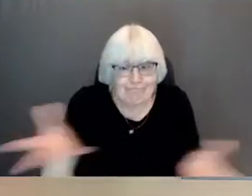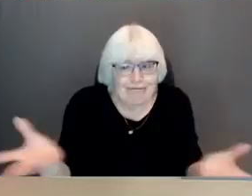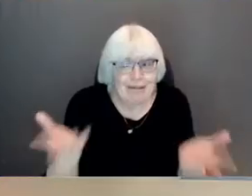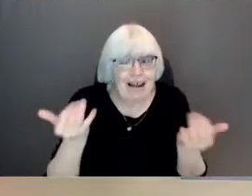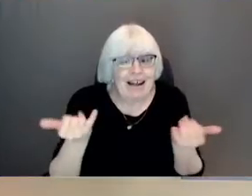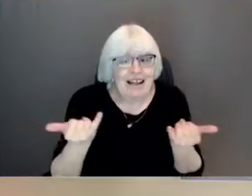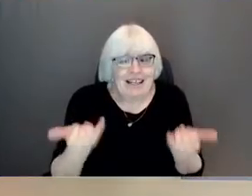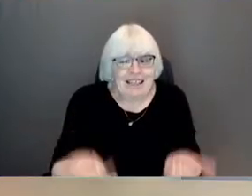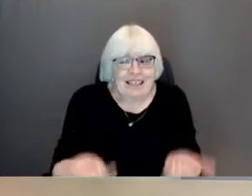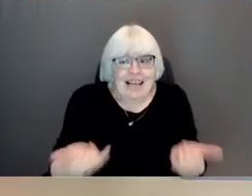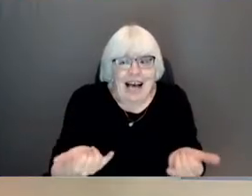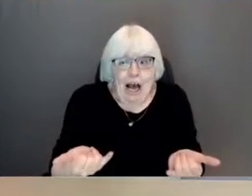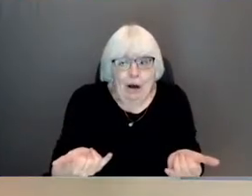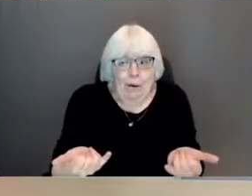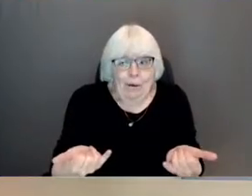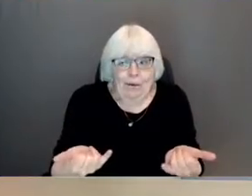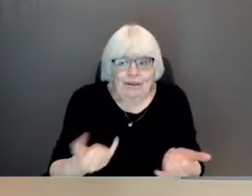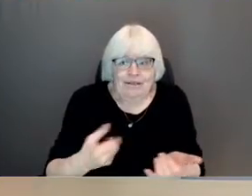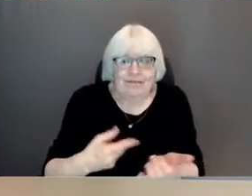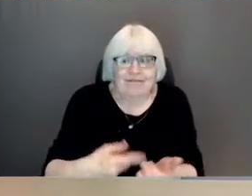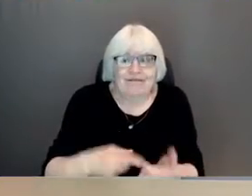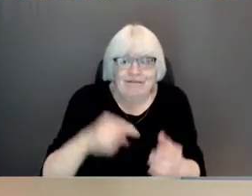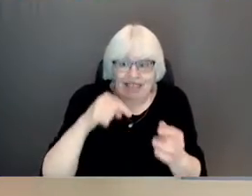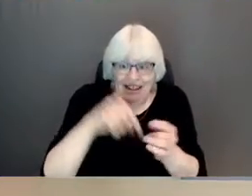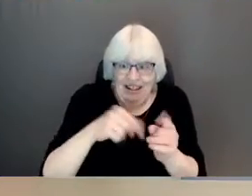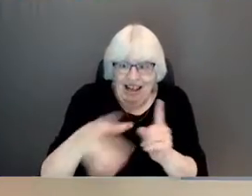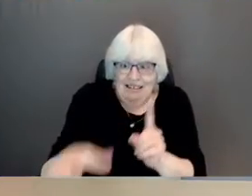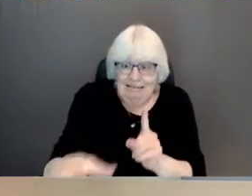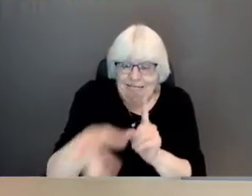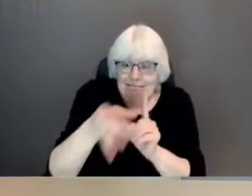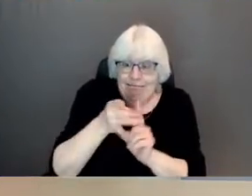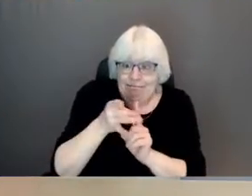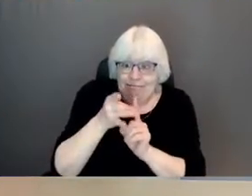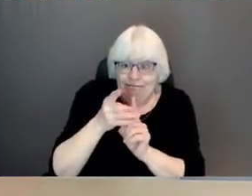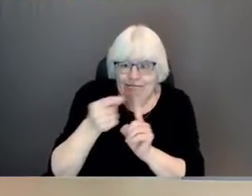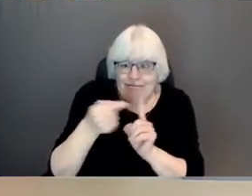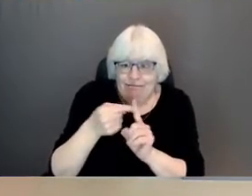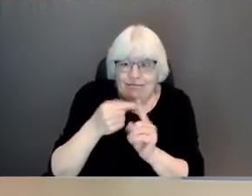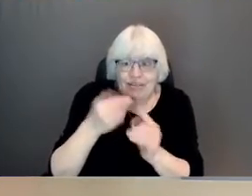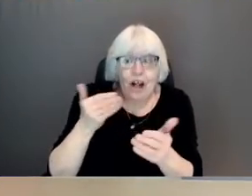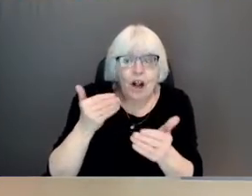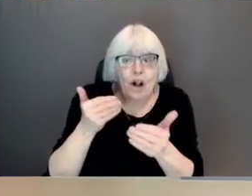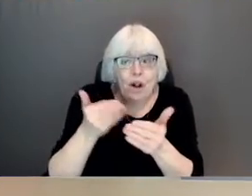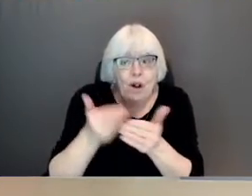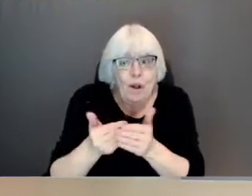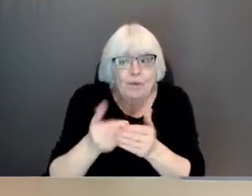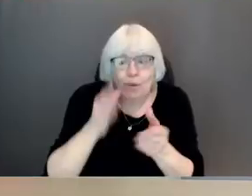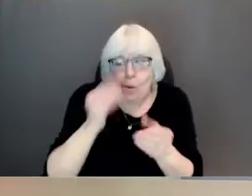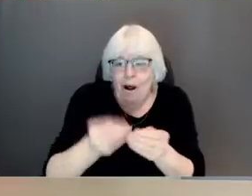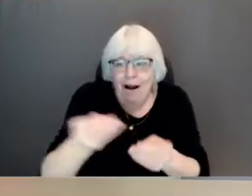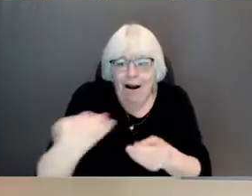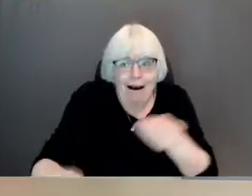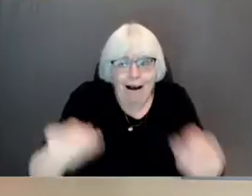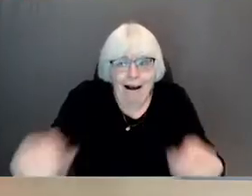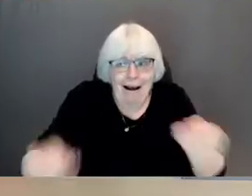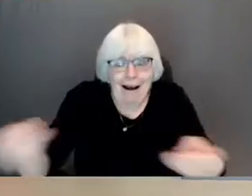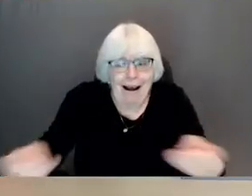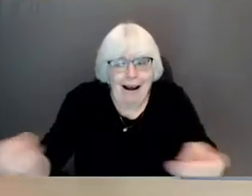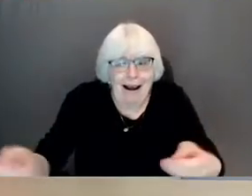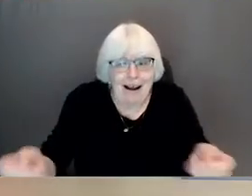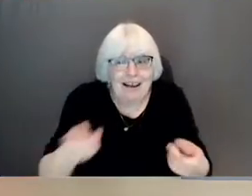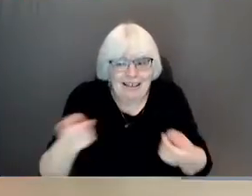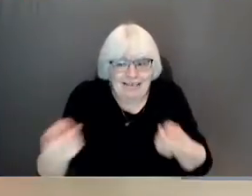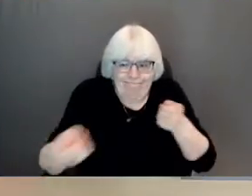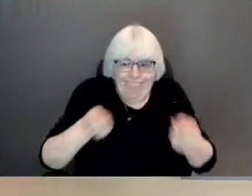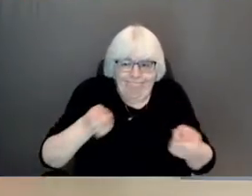contact management of COVID, and also updates on the test to stay policy, and some general comments as well on